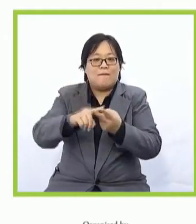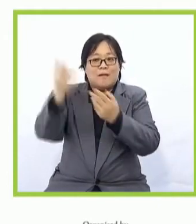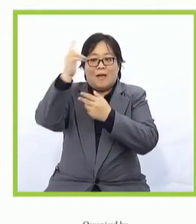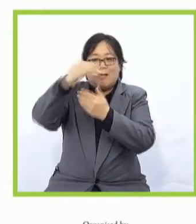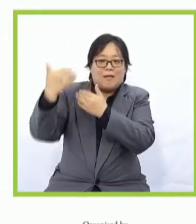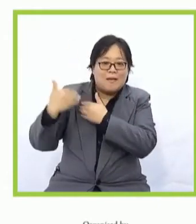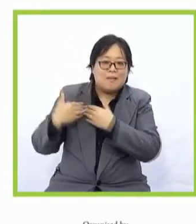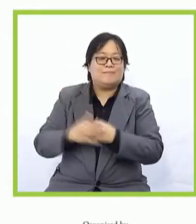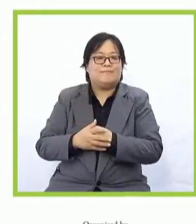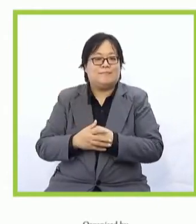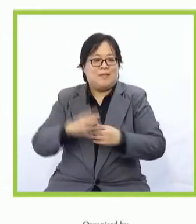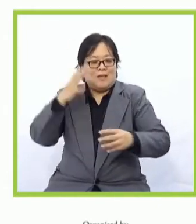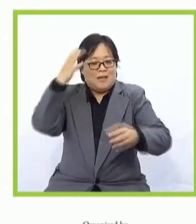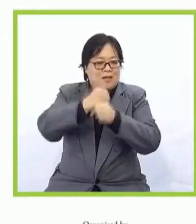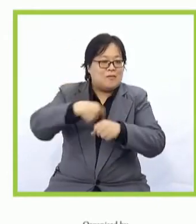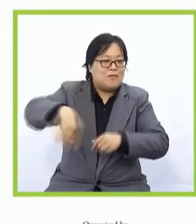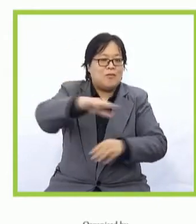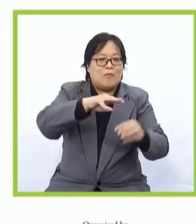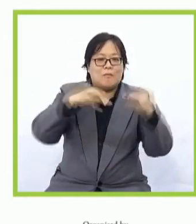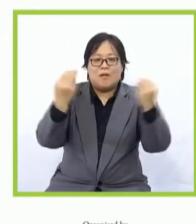the public, can do that.